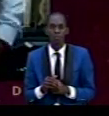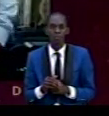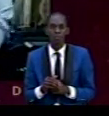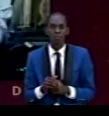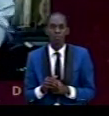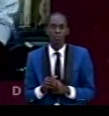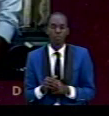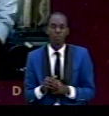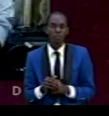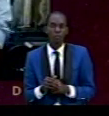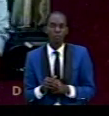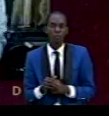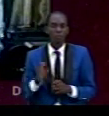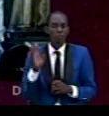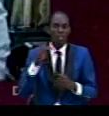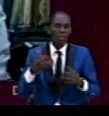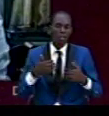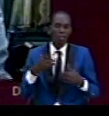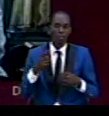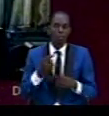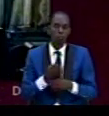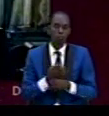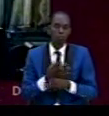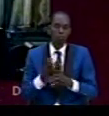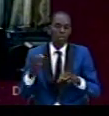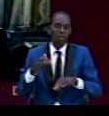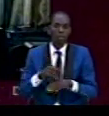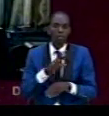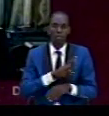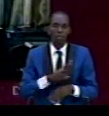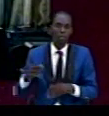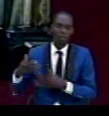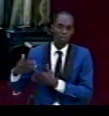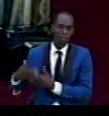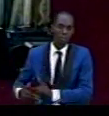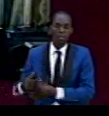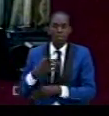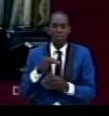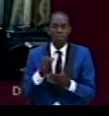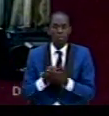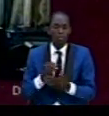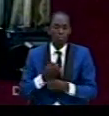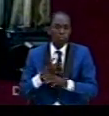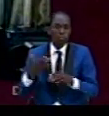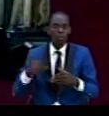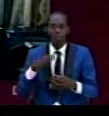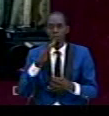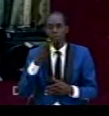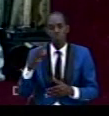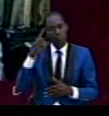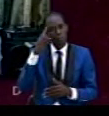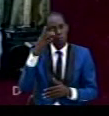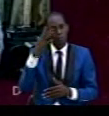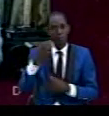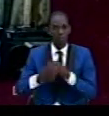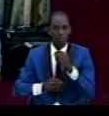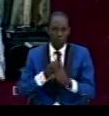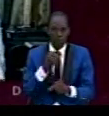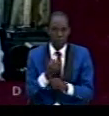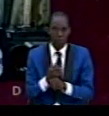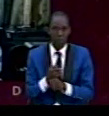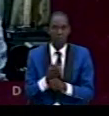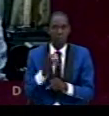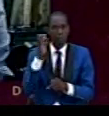a tumor at my right side, and the tumor had been there for 5 years. I consulted my